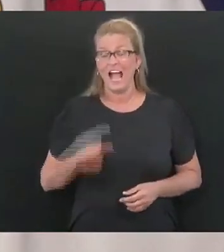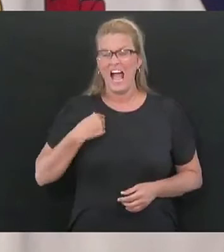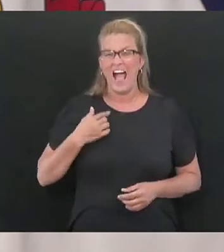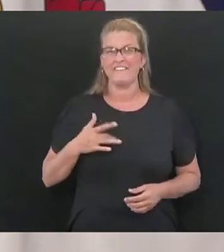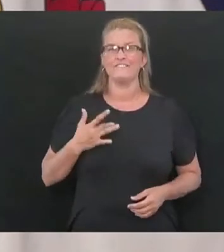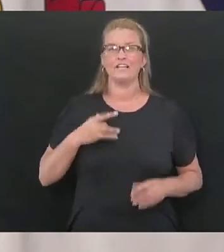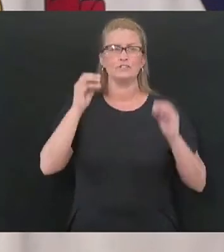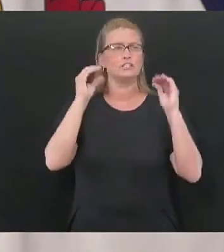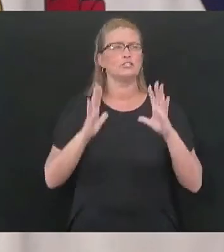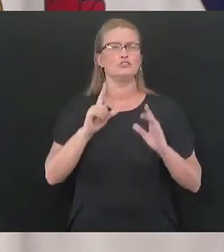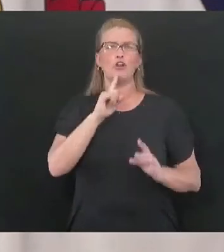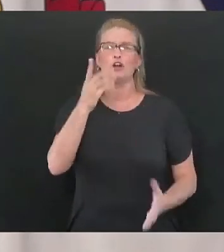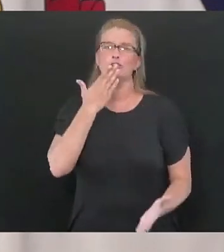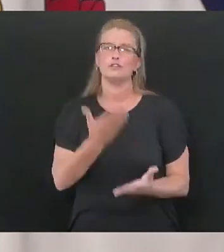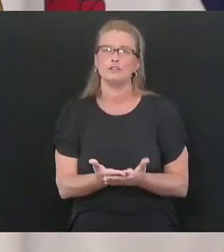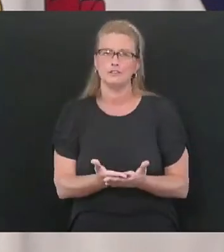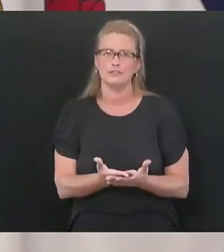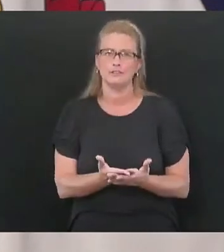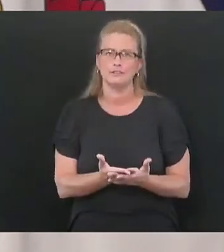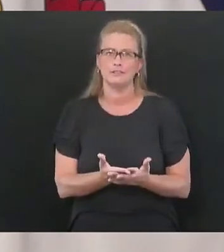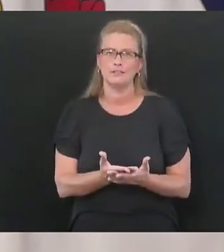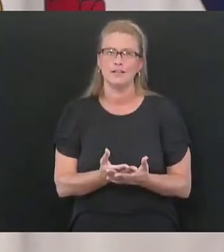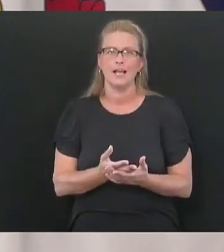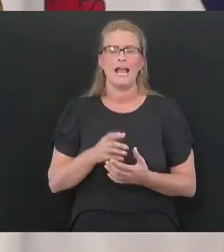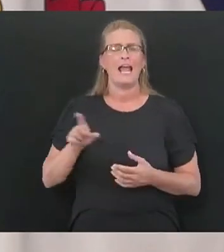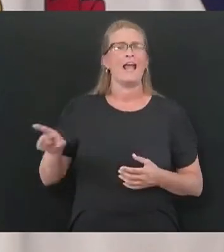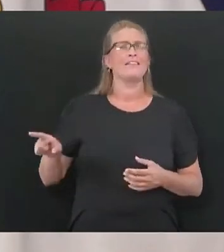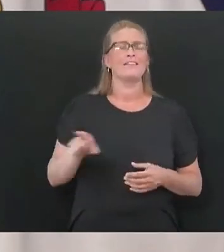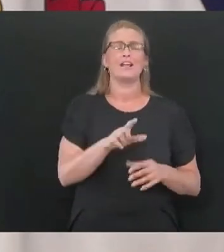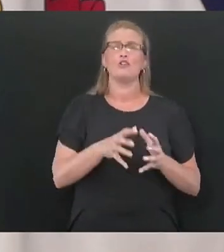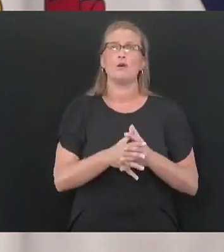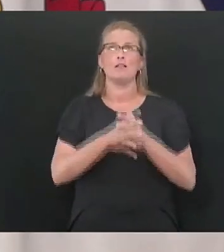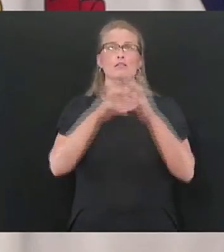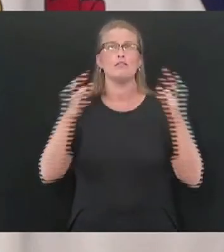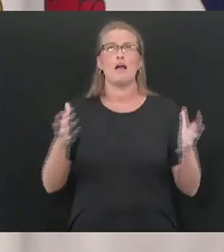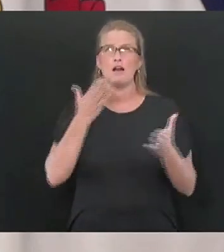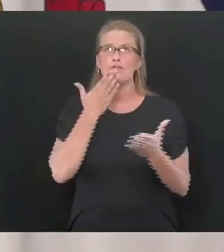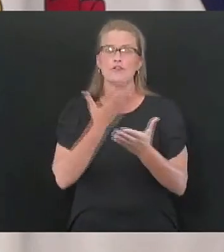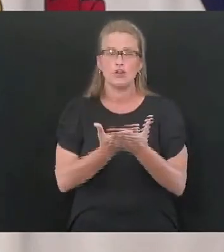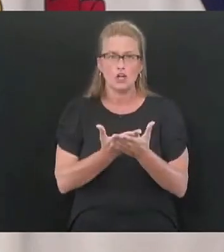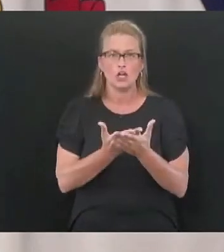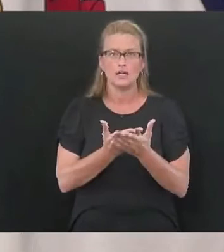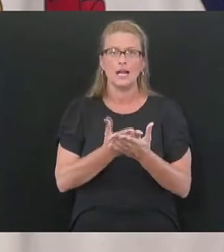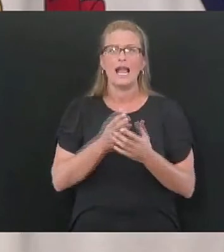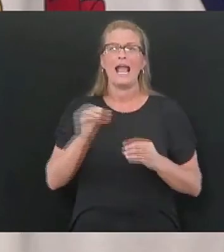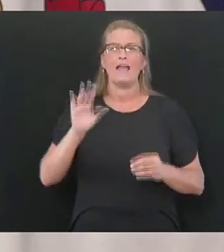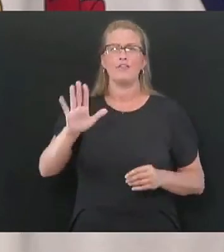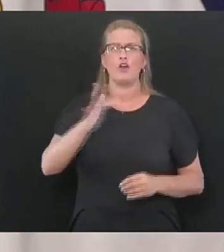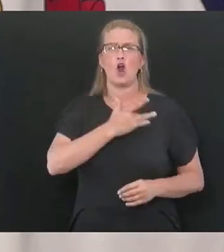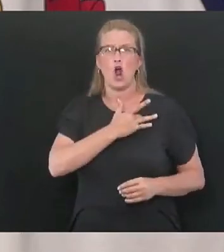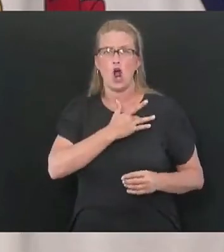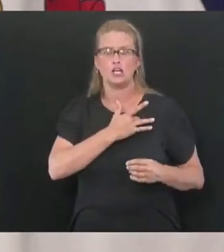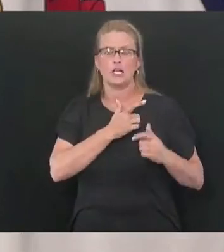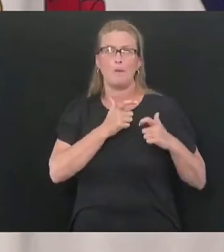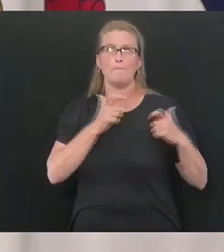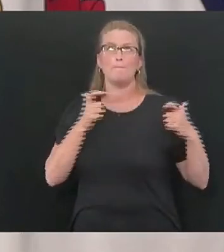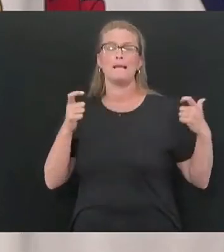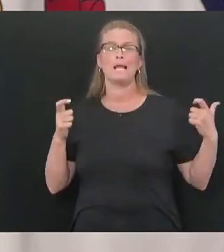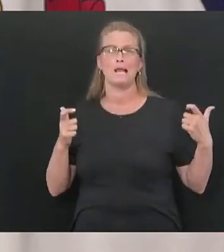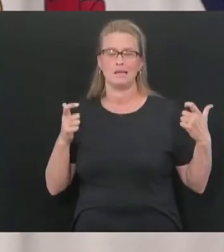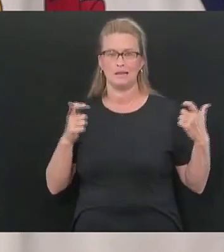good. And I think our teachers do a tremendous amount of good, and their hearts are big as the state of